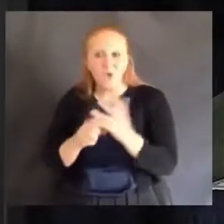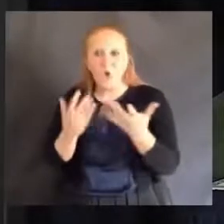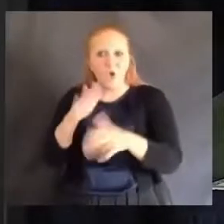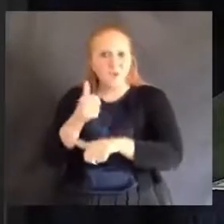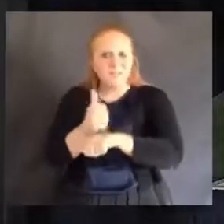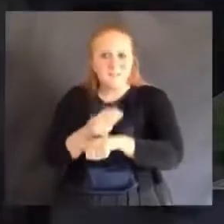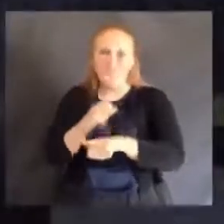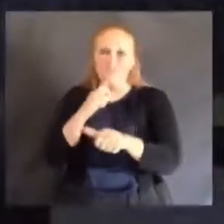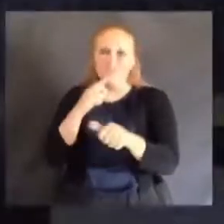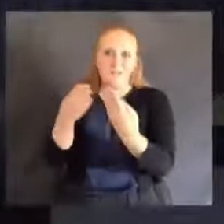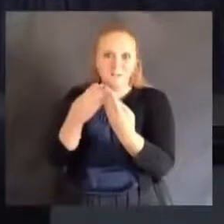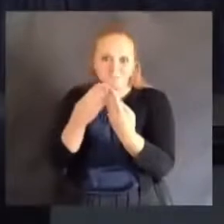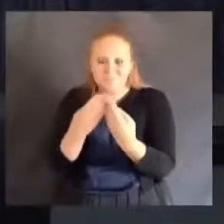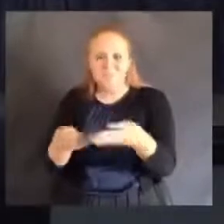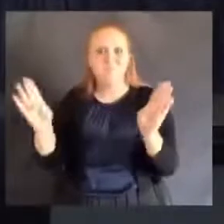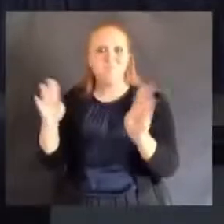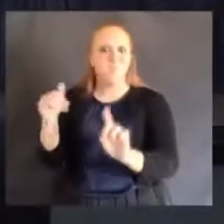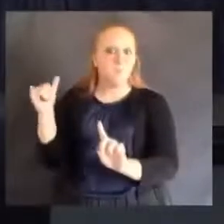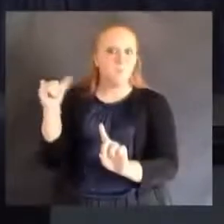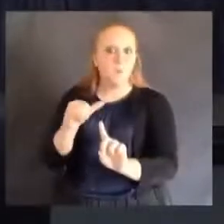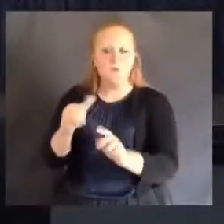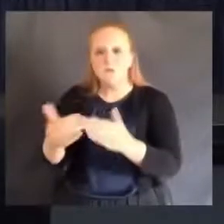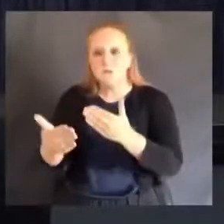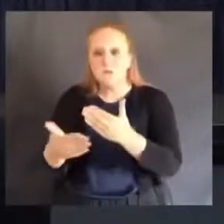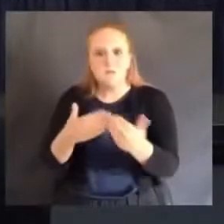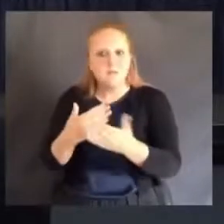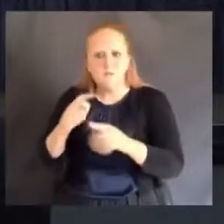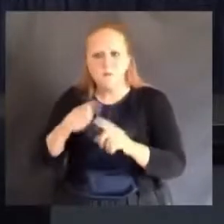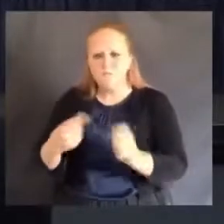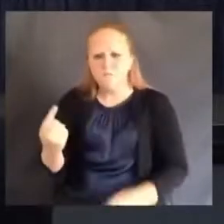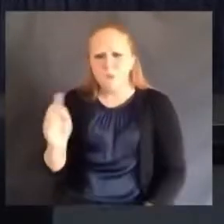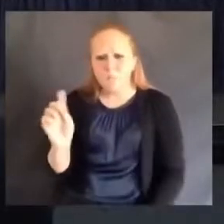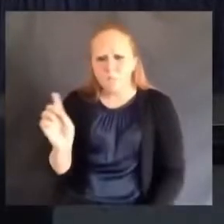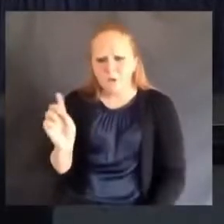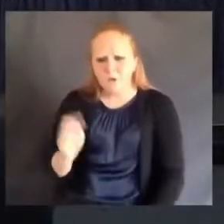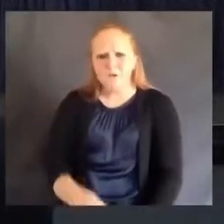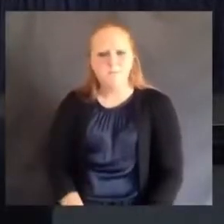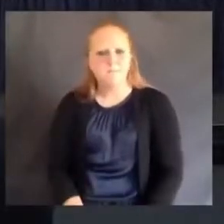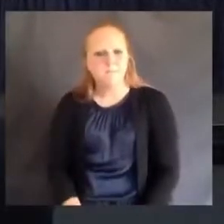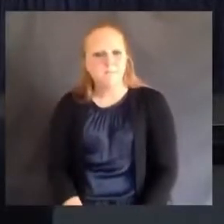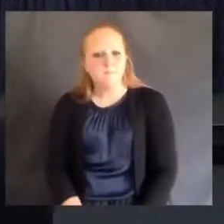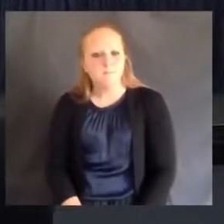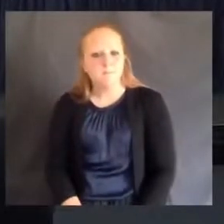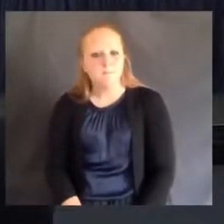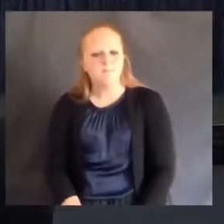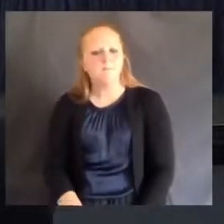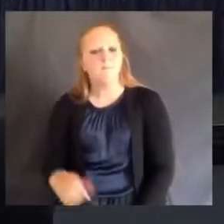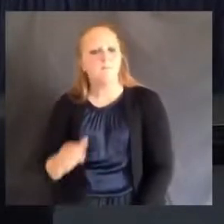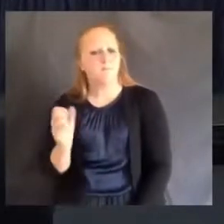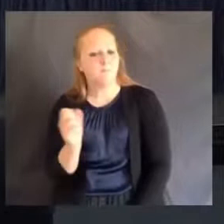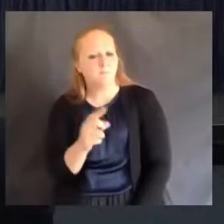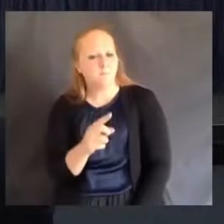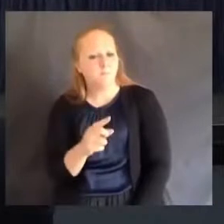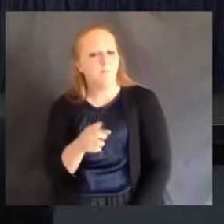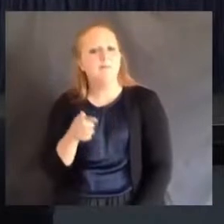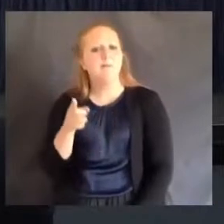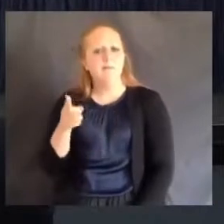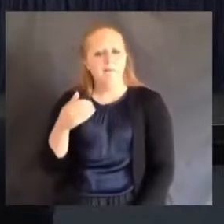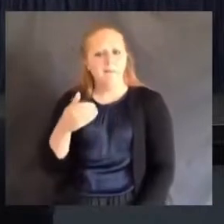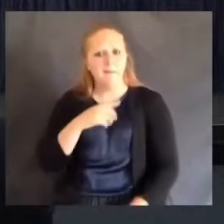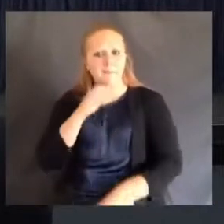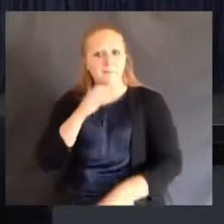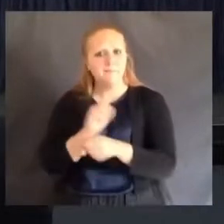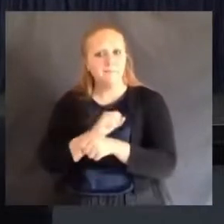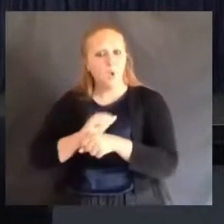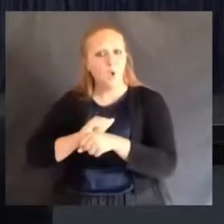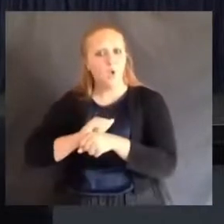nothing personal. Yeah, also, States like Maine and even Connecticut, actually, I believe, they are using a COVID test